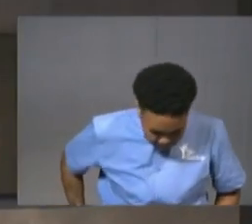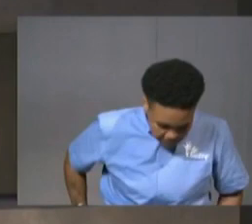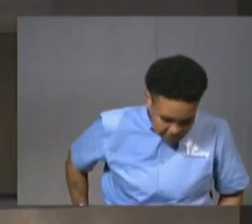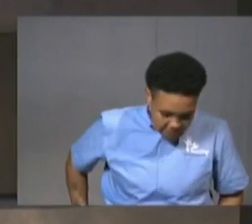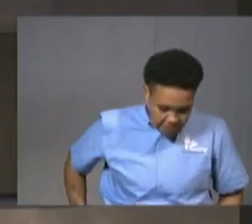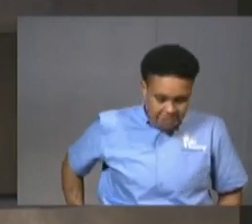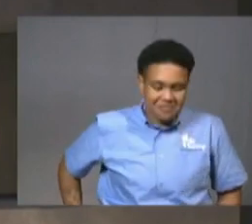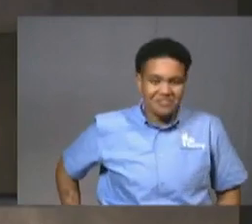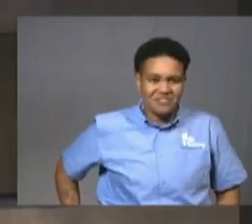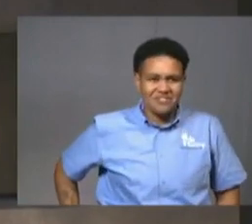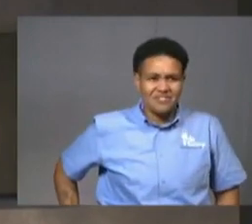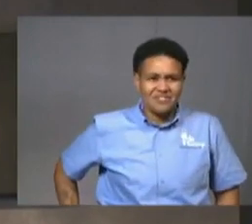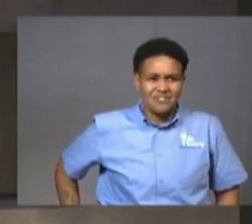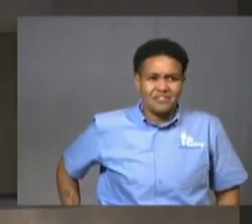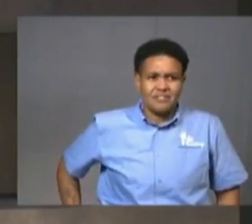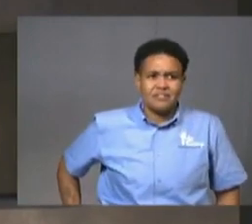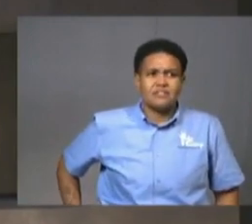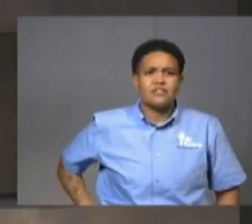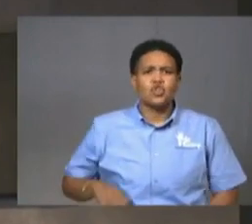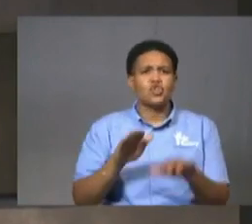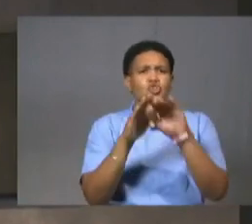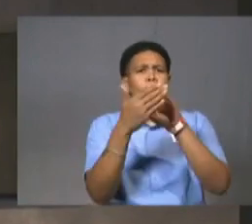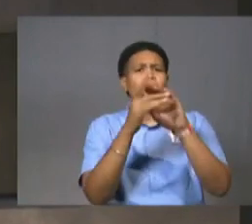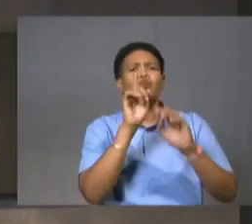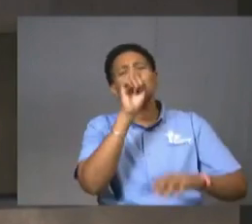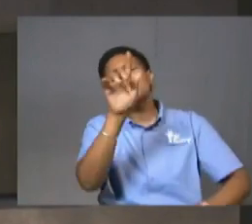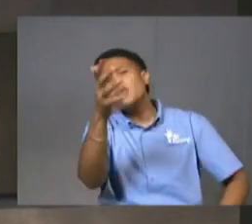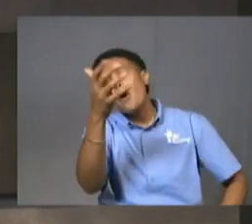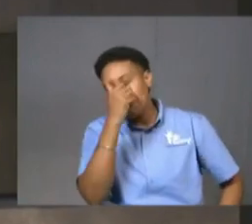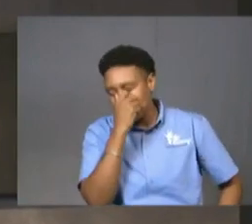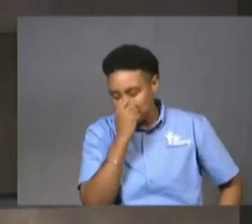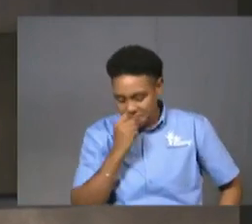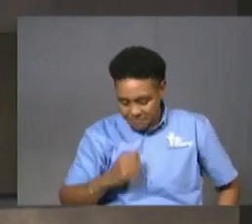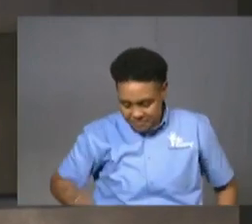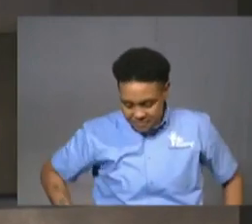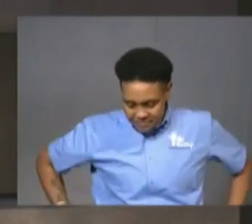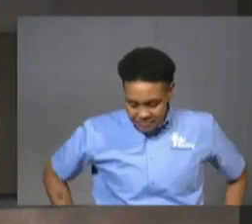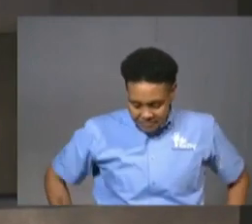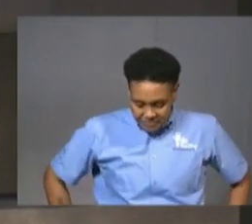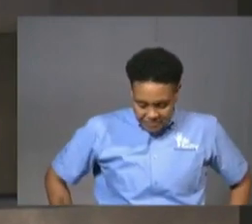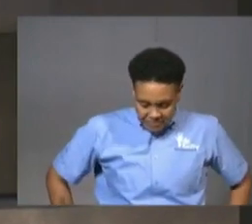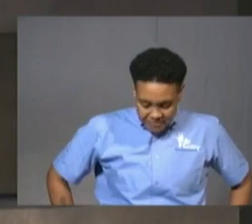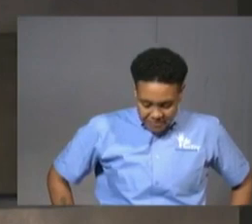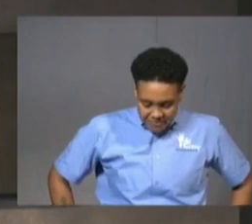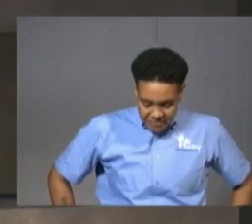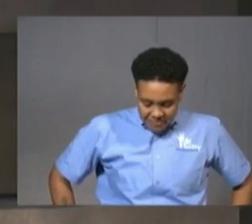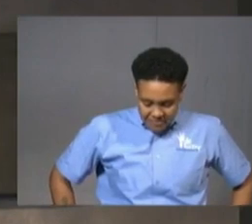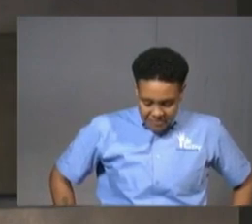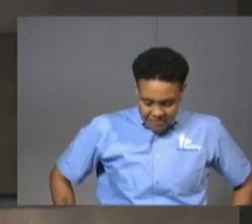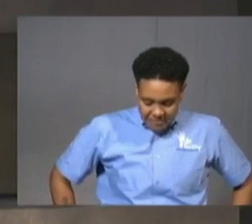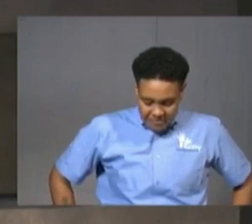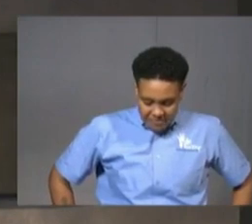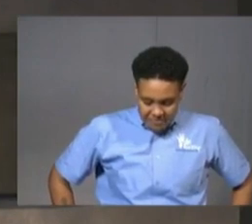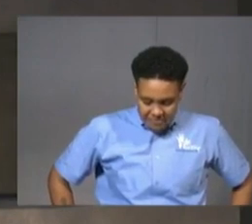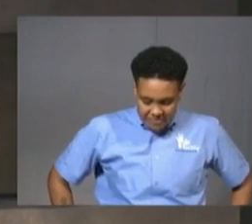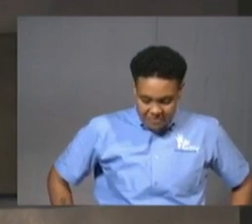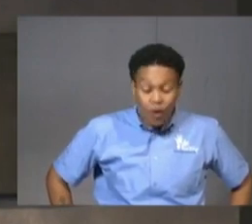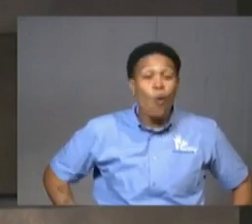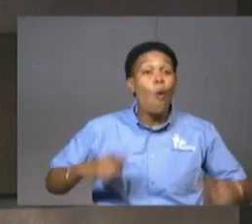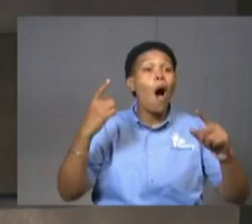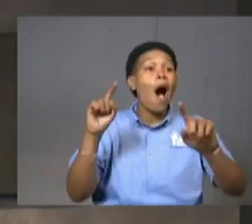Jamaica, the truth is that what has gone on before is all well and